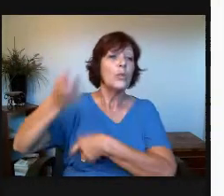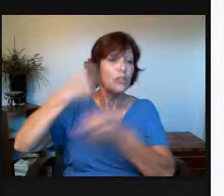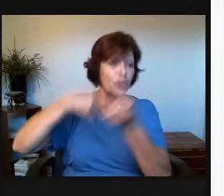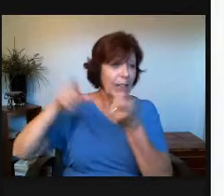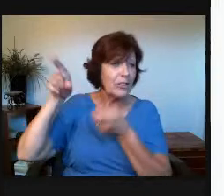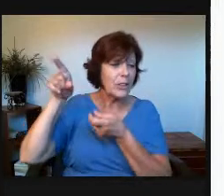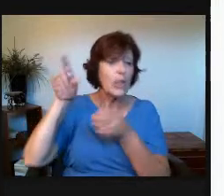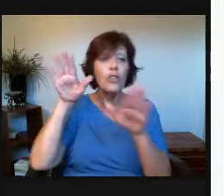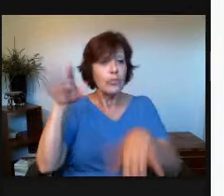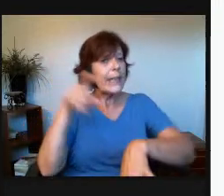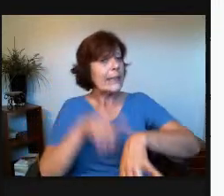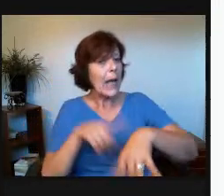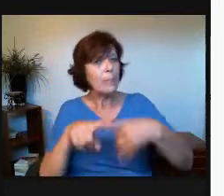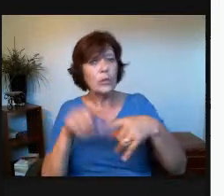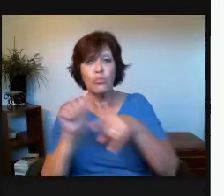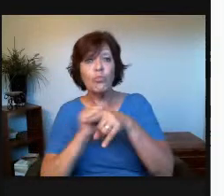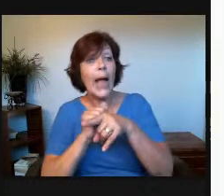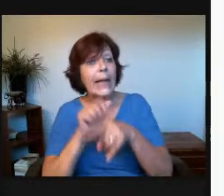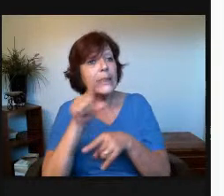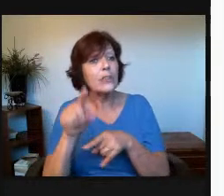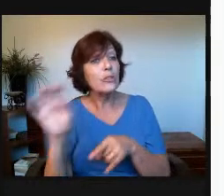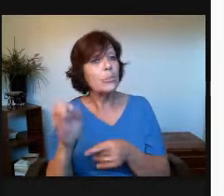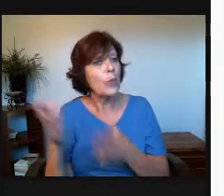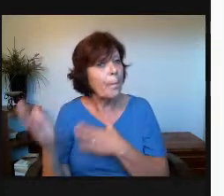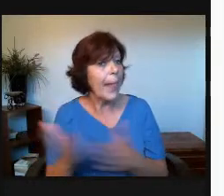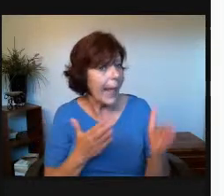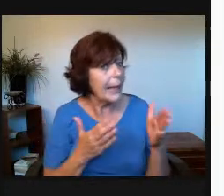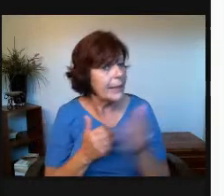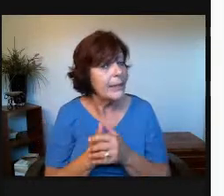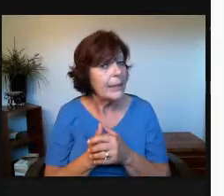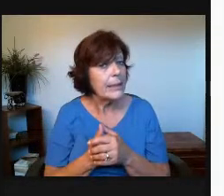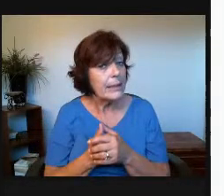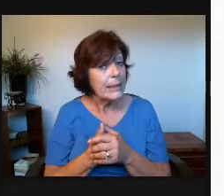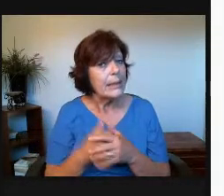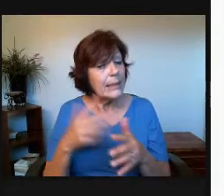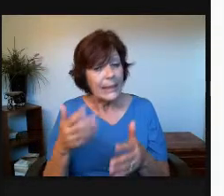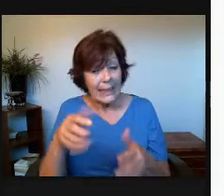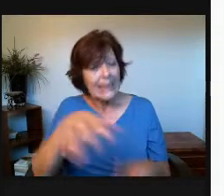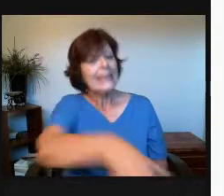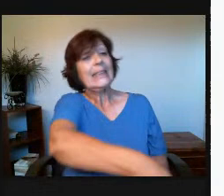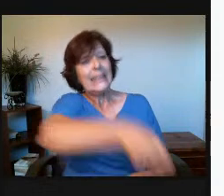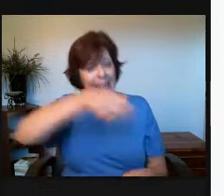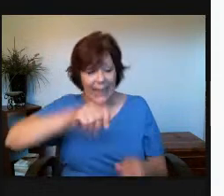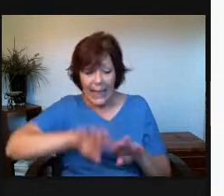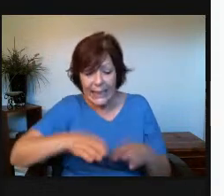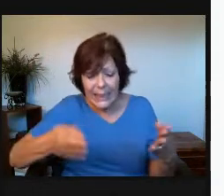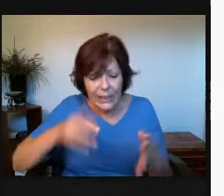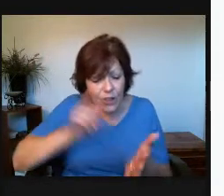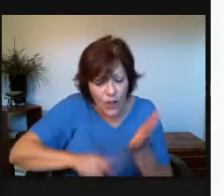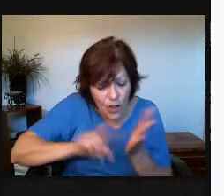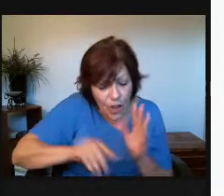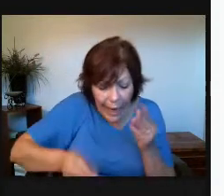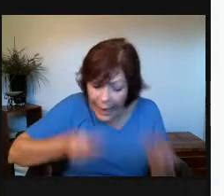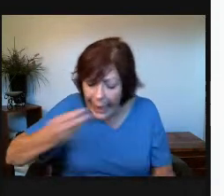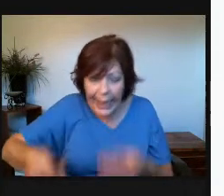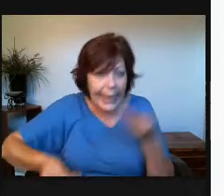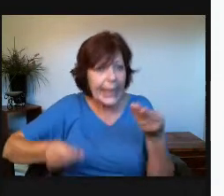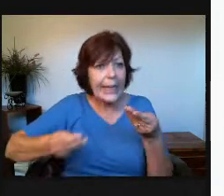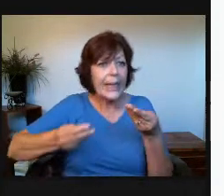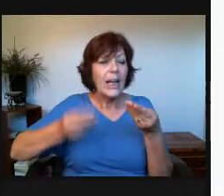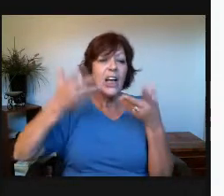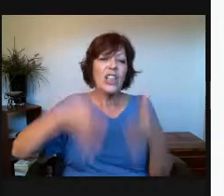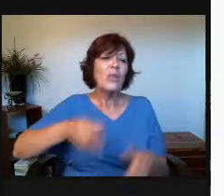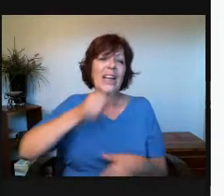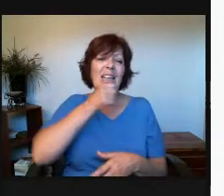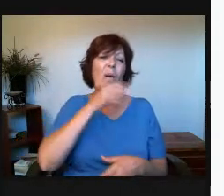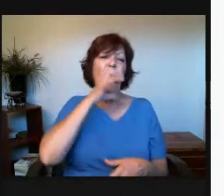That's a great time to practice all of your emergency plans. Take that kit out, check the items in it. You really don't want to eat a